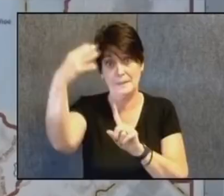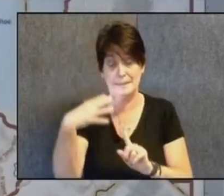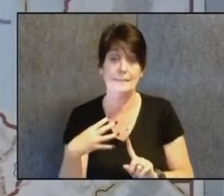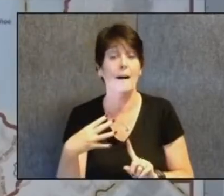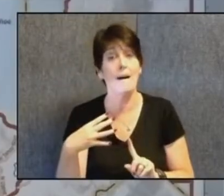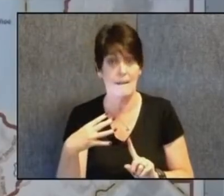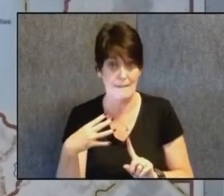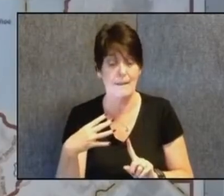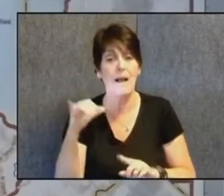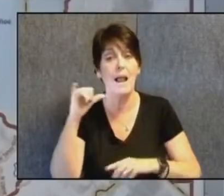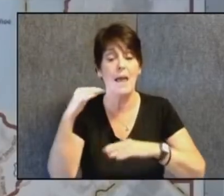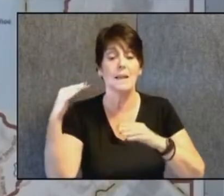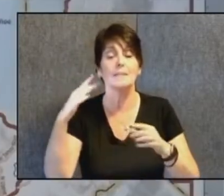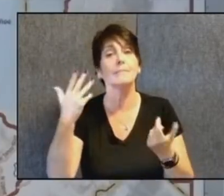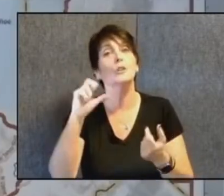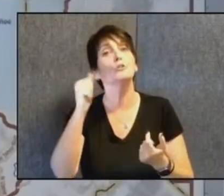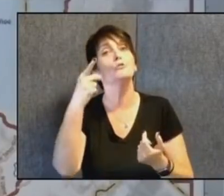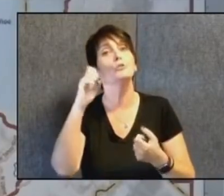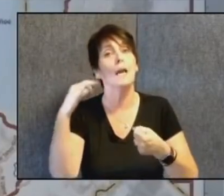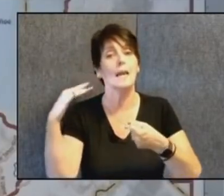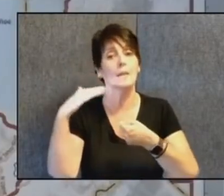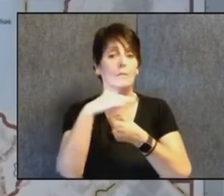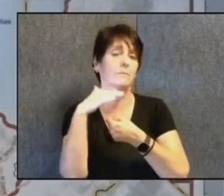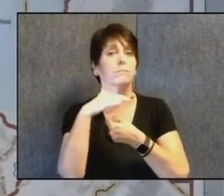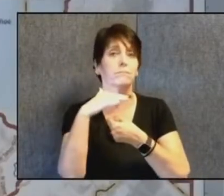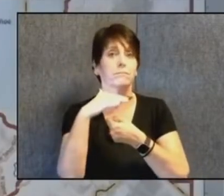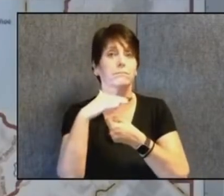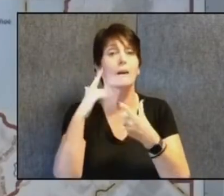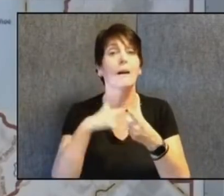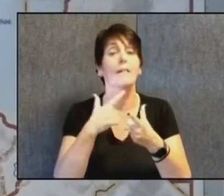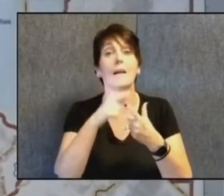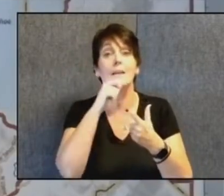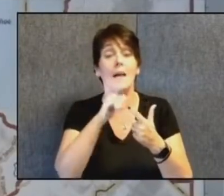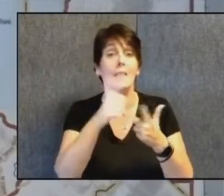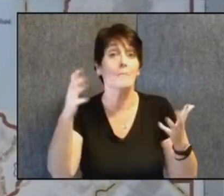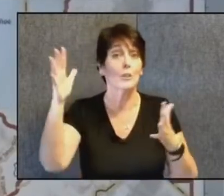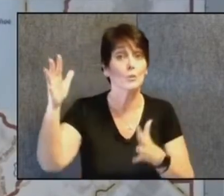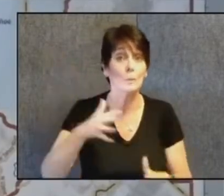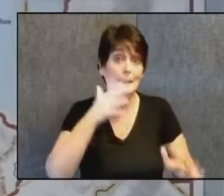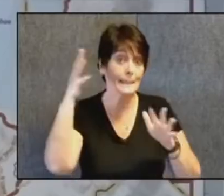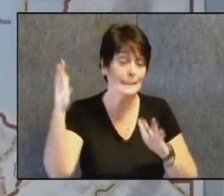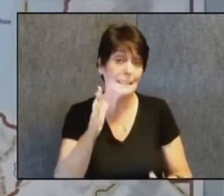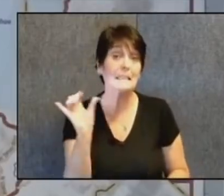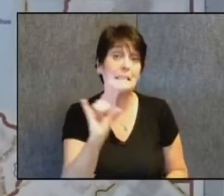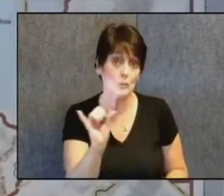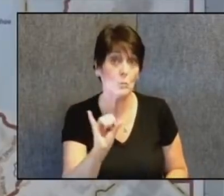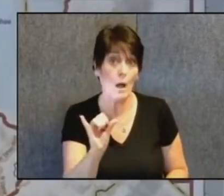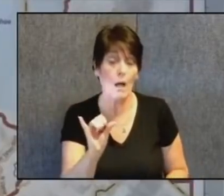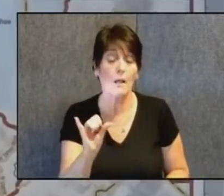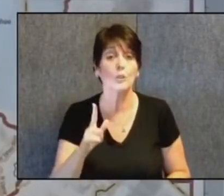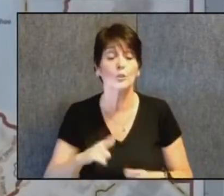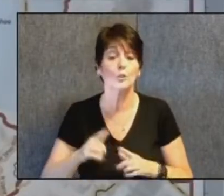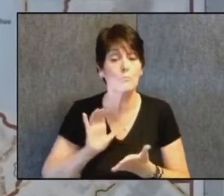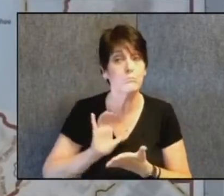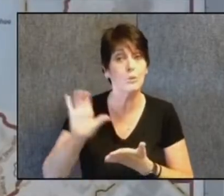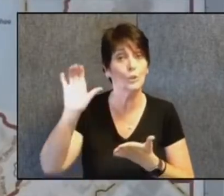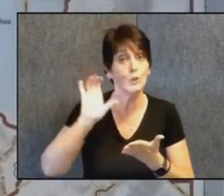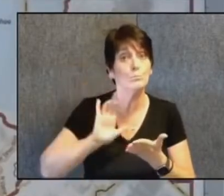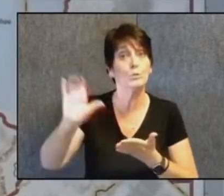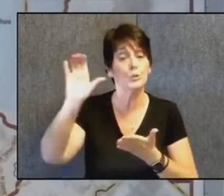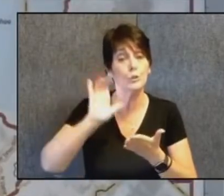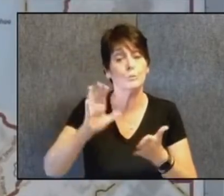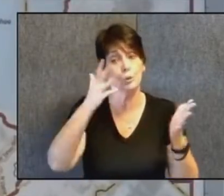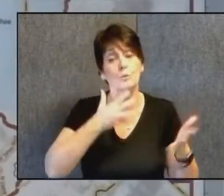surface. It'll like shade the fire, may shade itself. Therefore, we're not going to have as much wind also pushing up these canyons